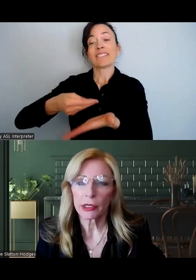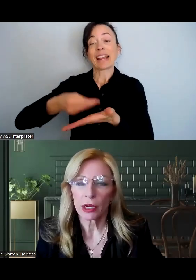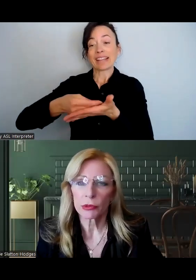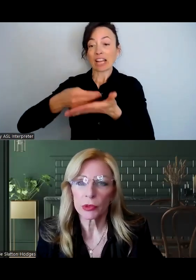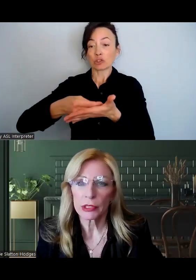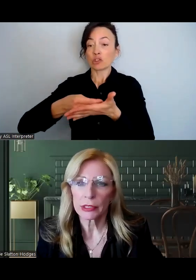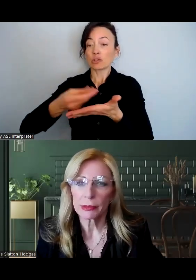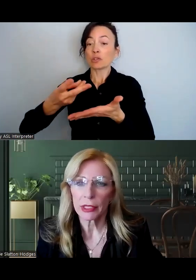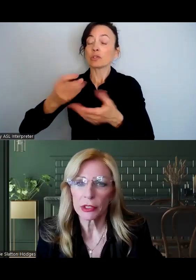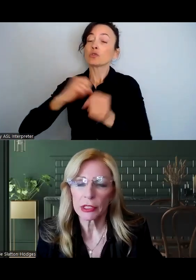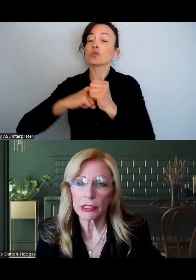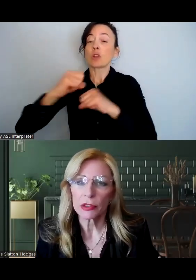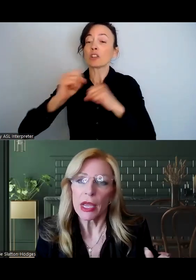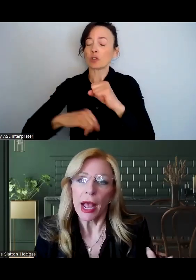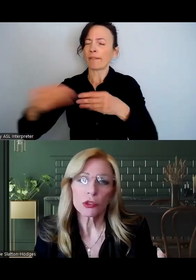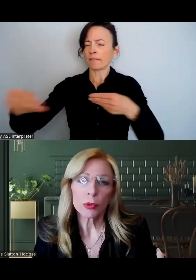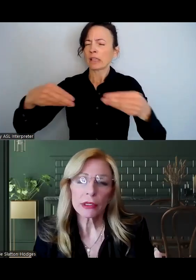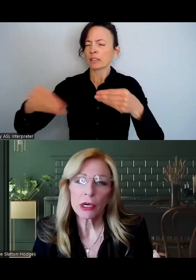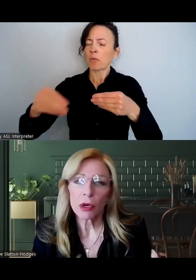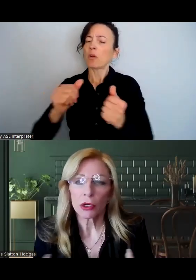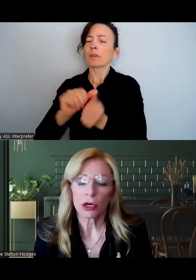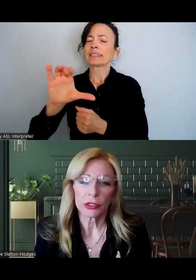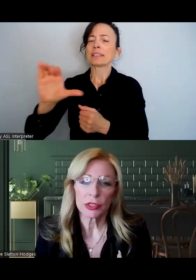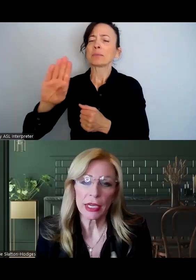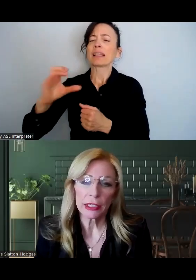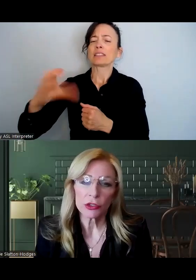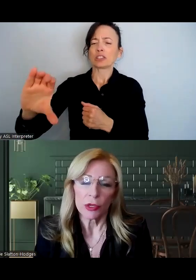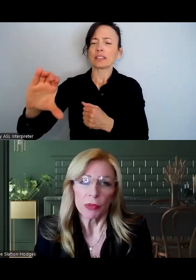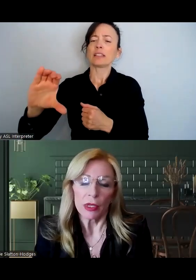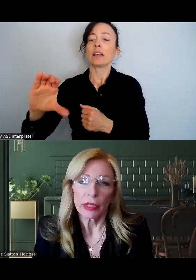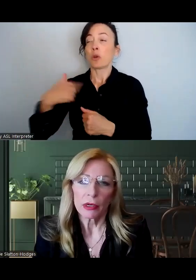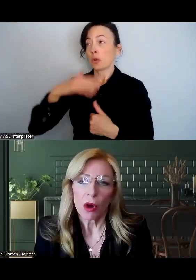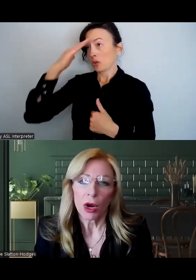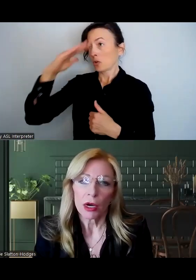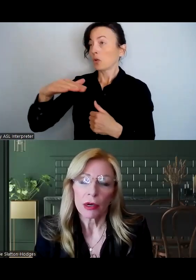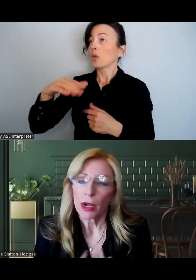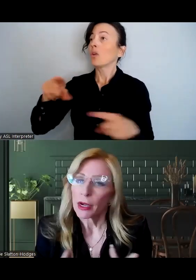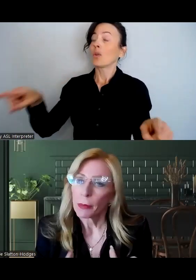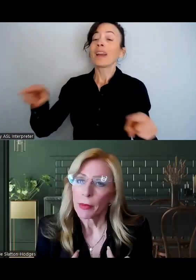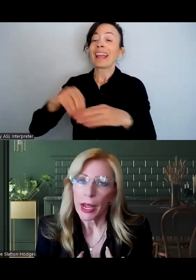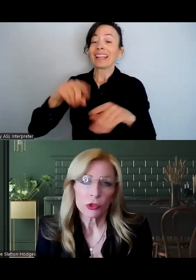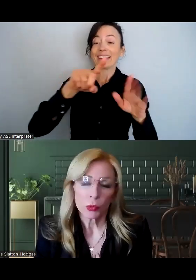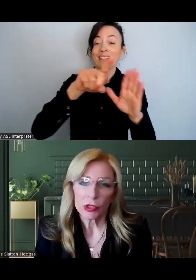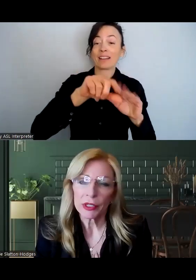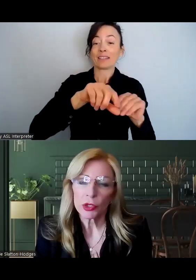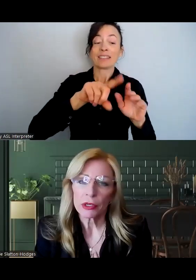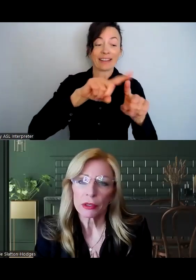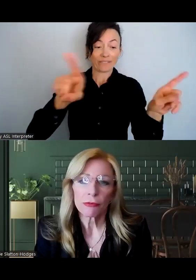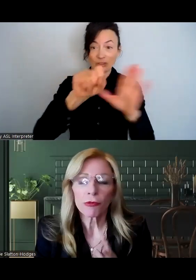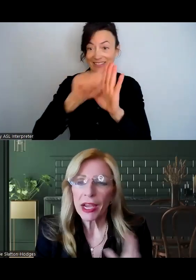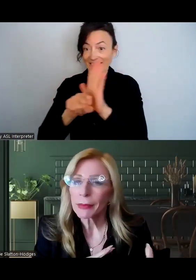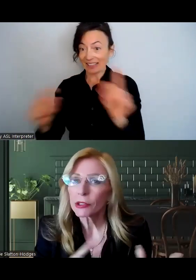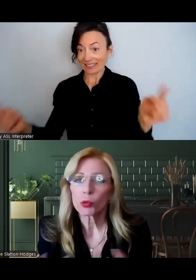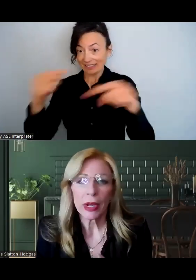structure that comes with CCBHCs. As we know, across states, there are, as was